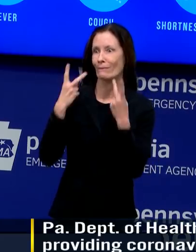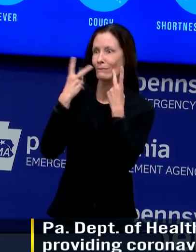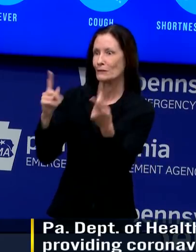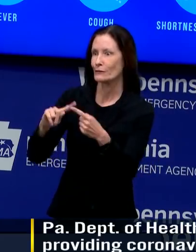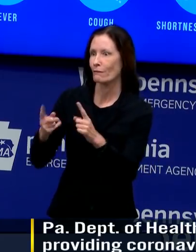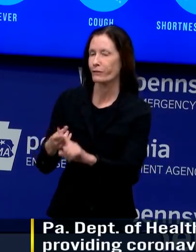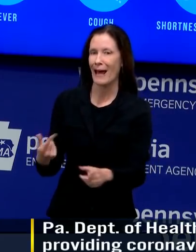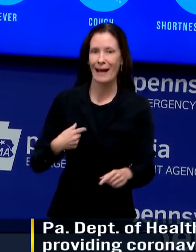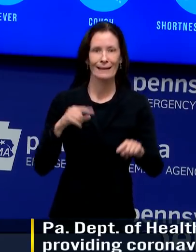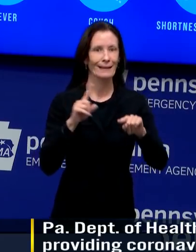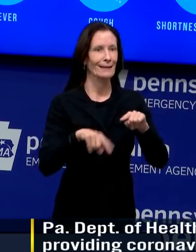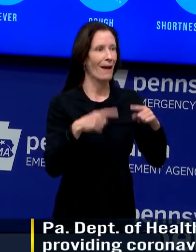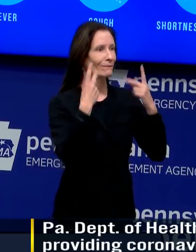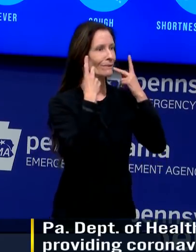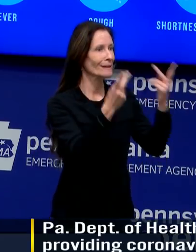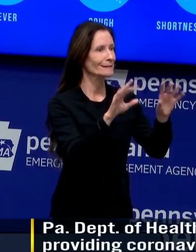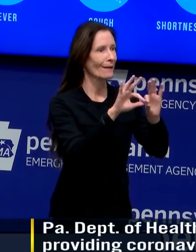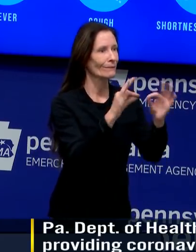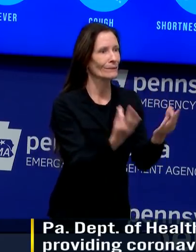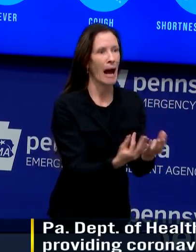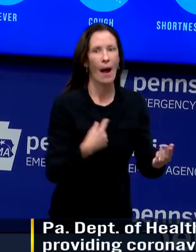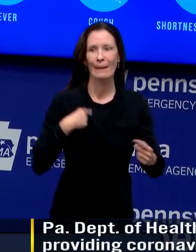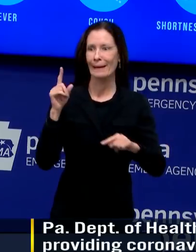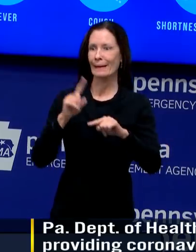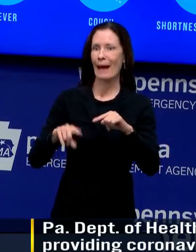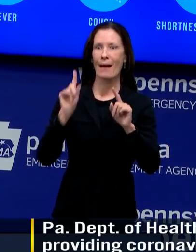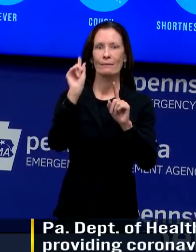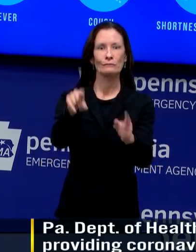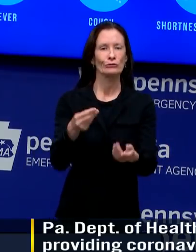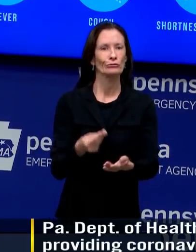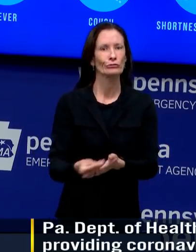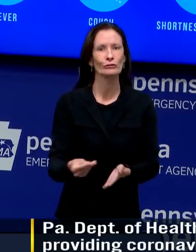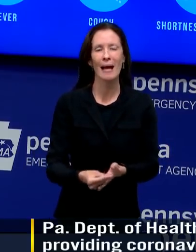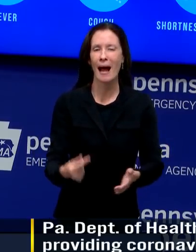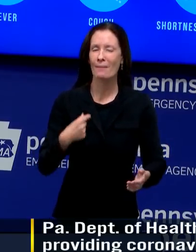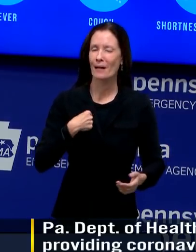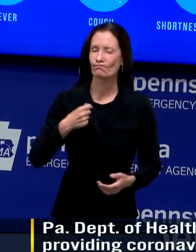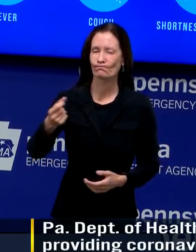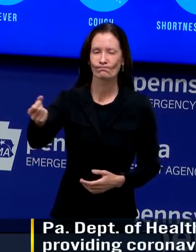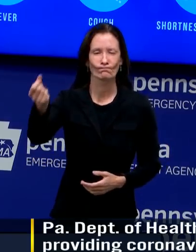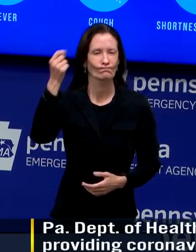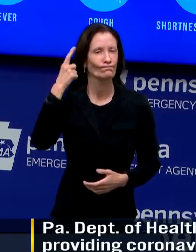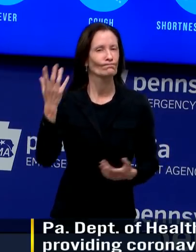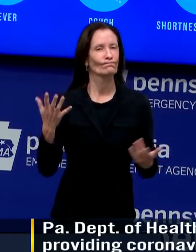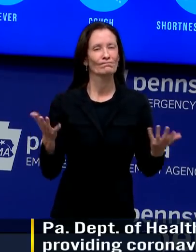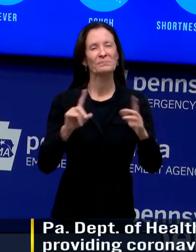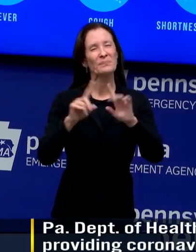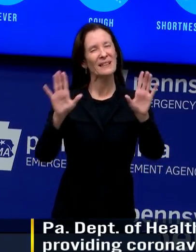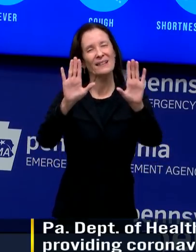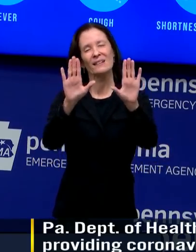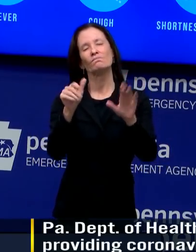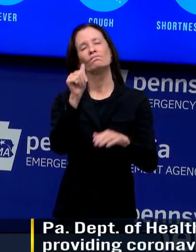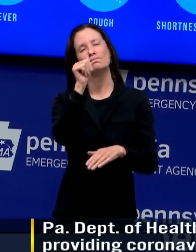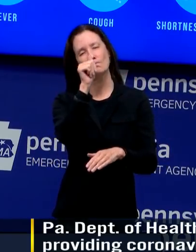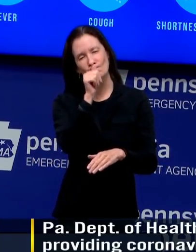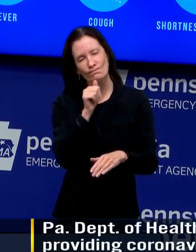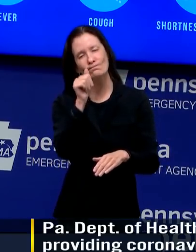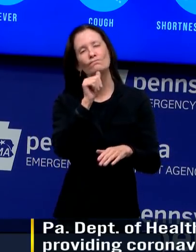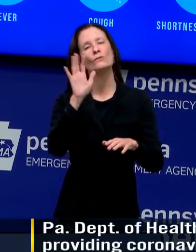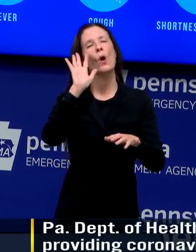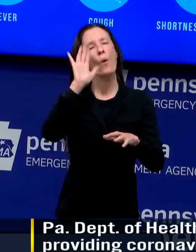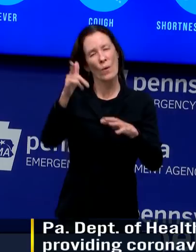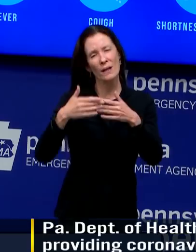this worse is the uncertainty of the future. We don't know when we're getting back to work, making it difficult to create personal financial